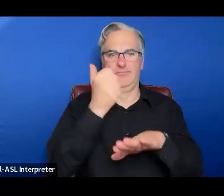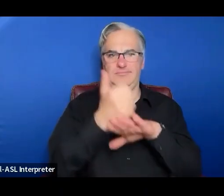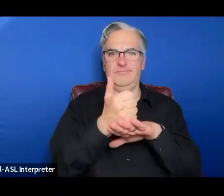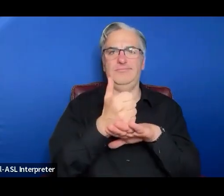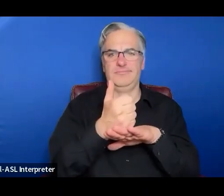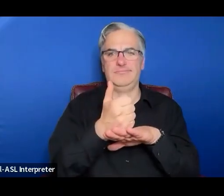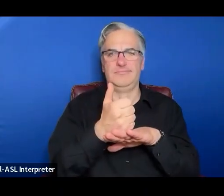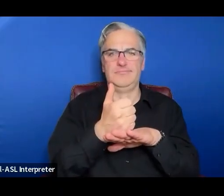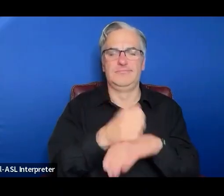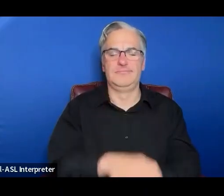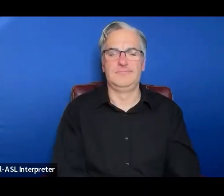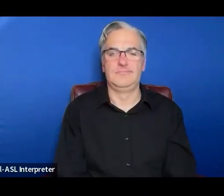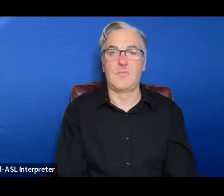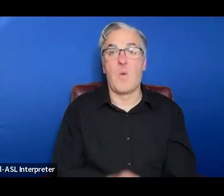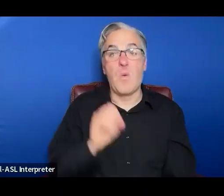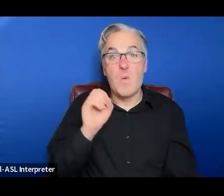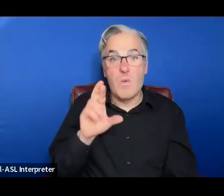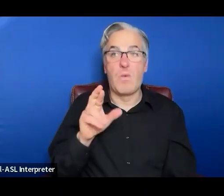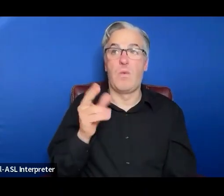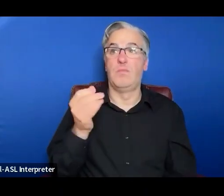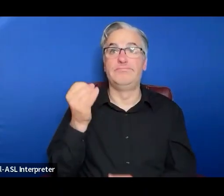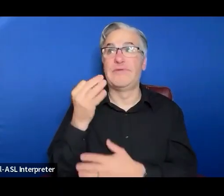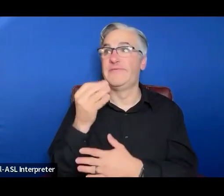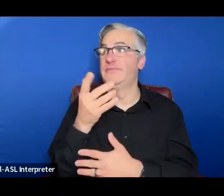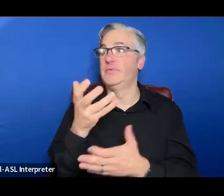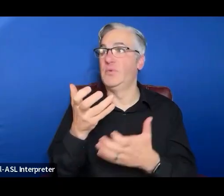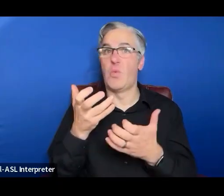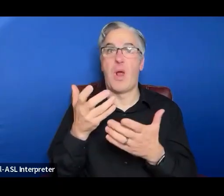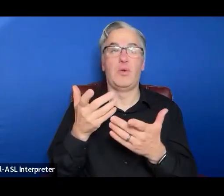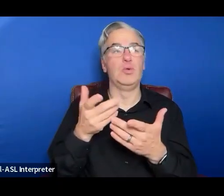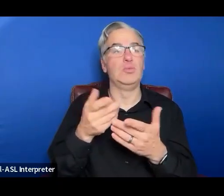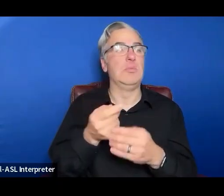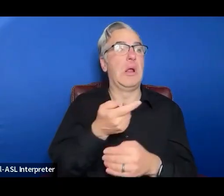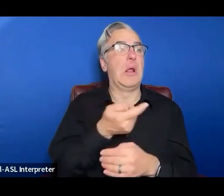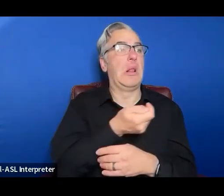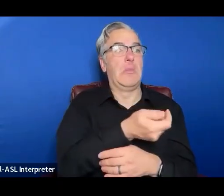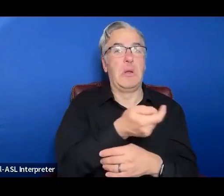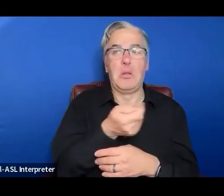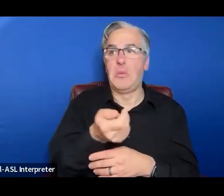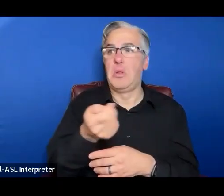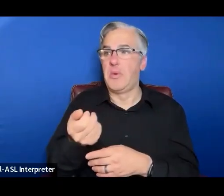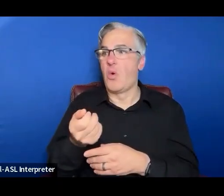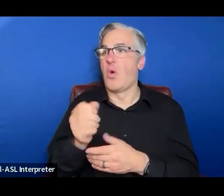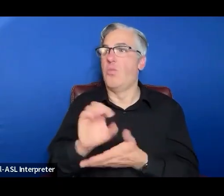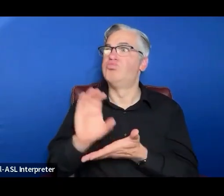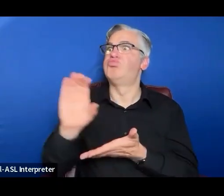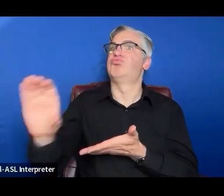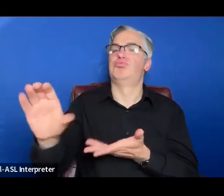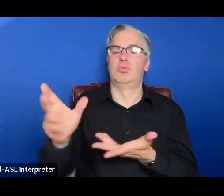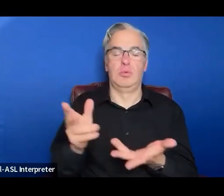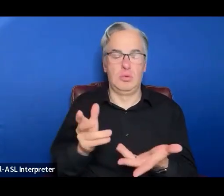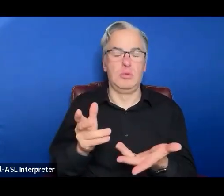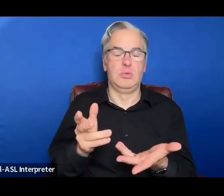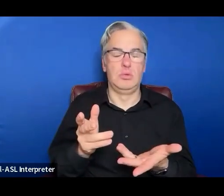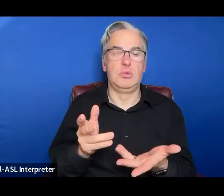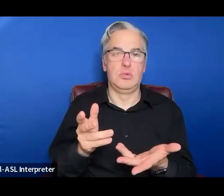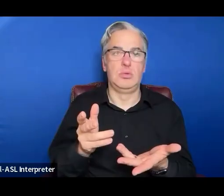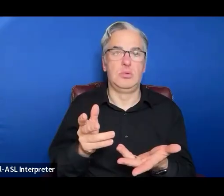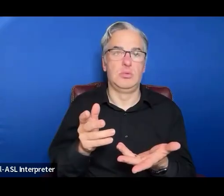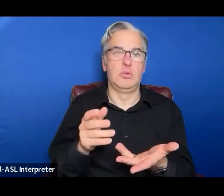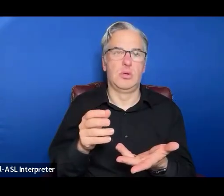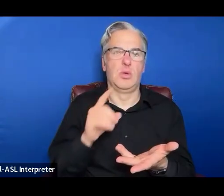that. Or if you want to give things unequally, you want to do that as